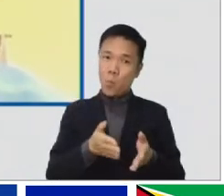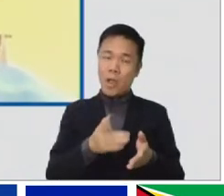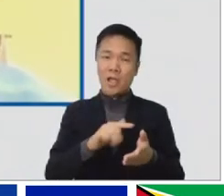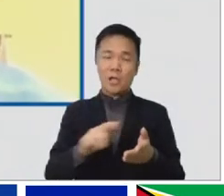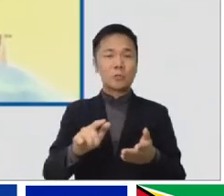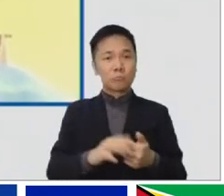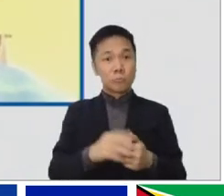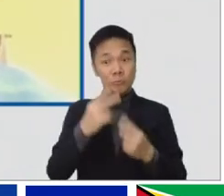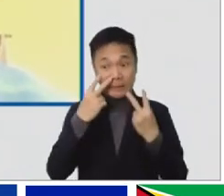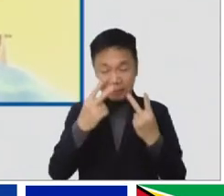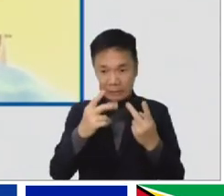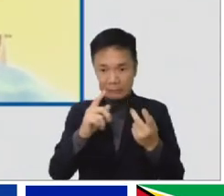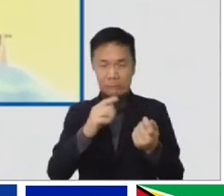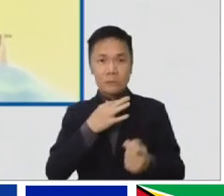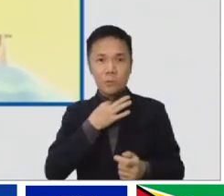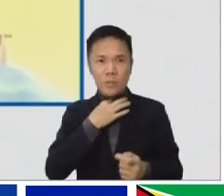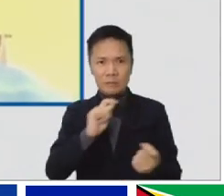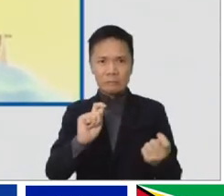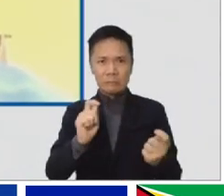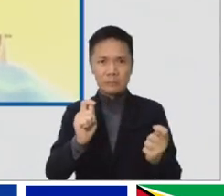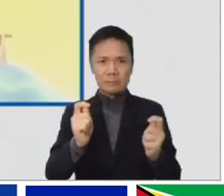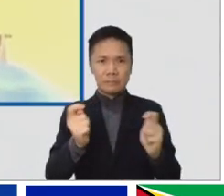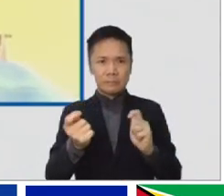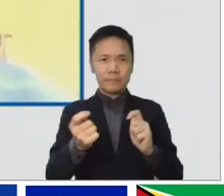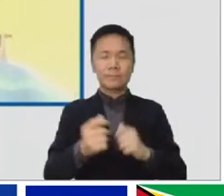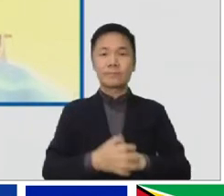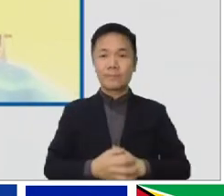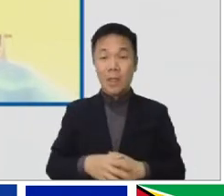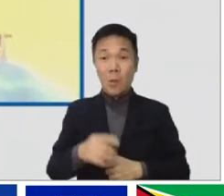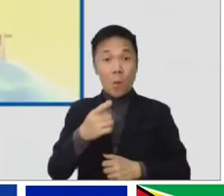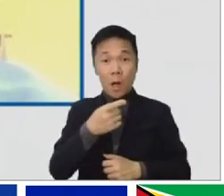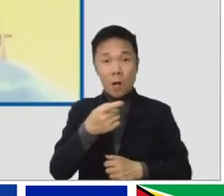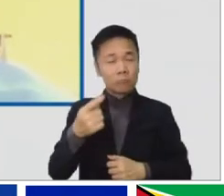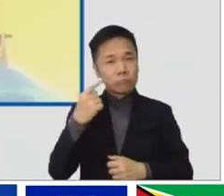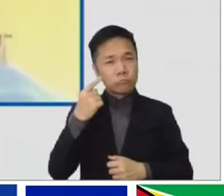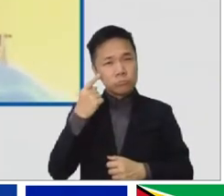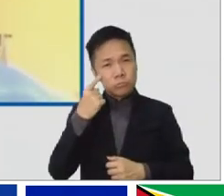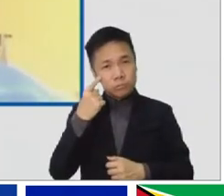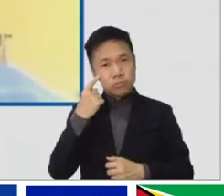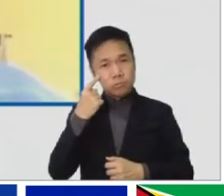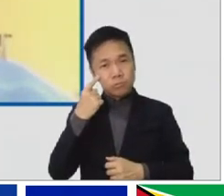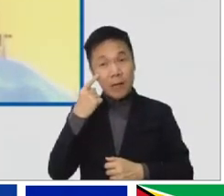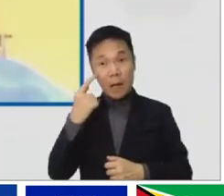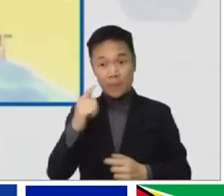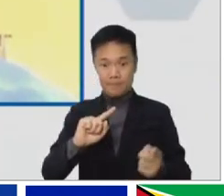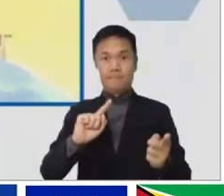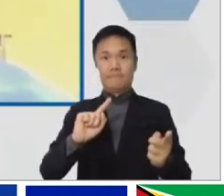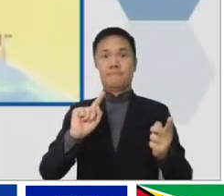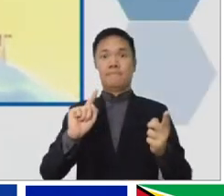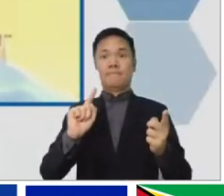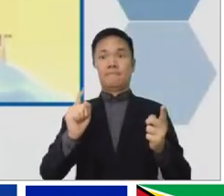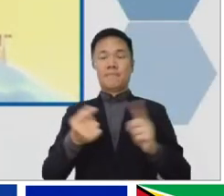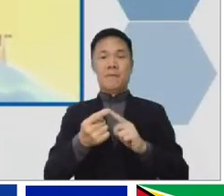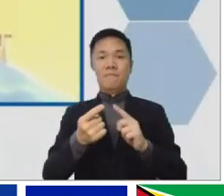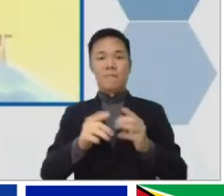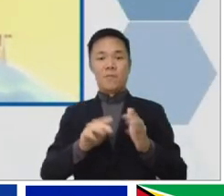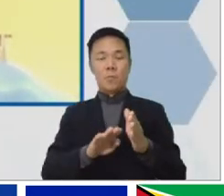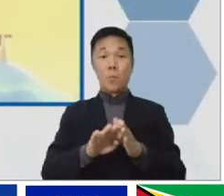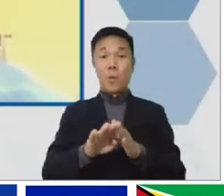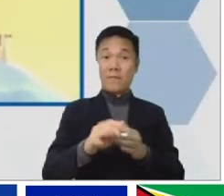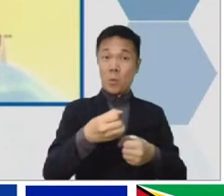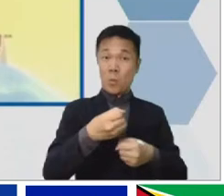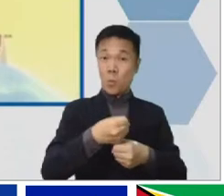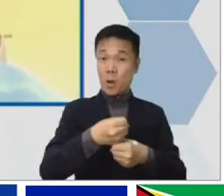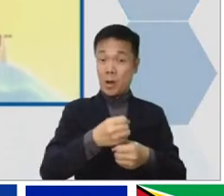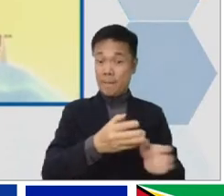is the idea of, by challenging and changing our development practices, avoiding that risk is constructed in the